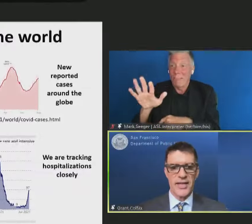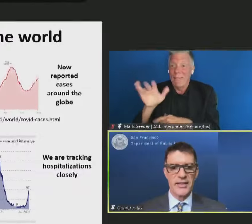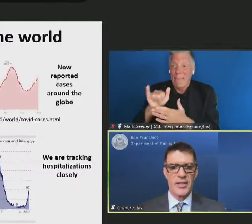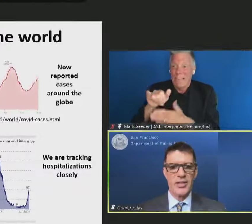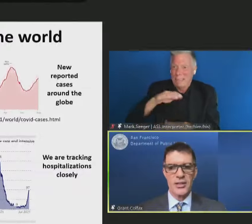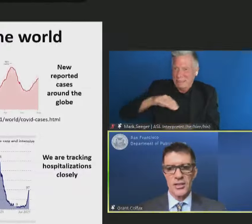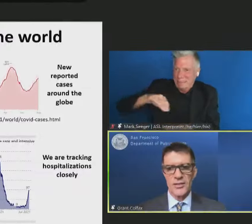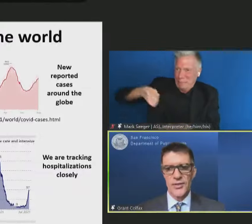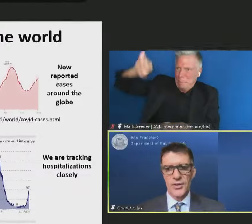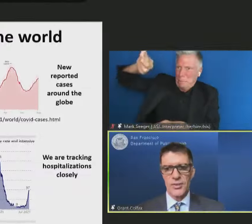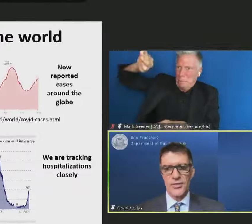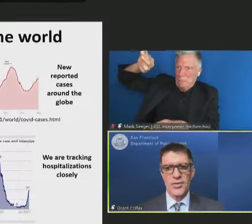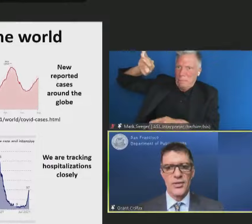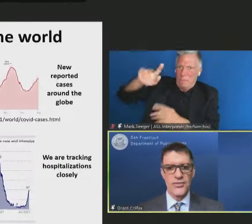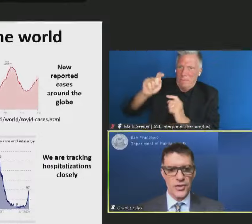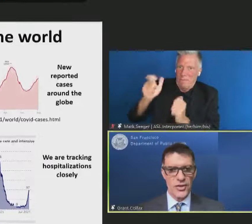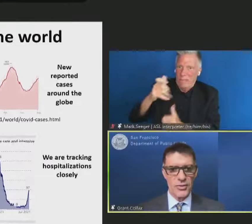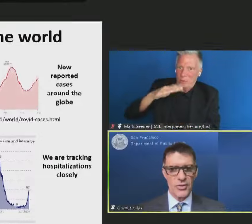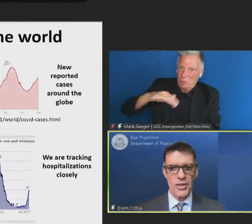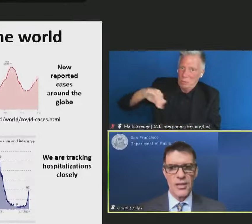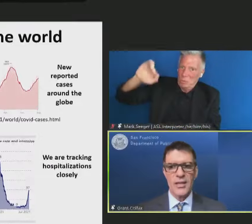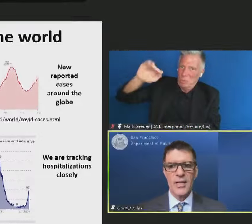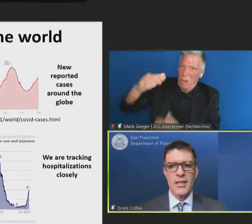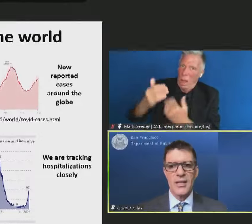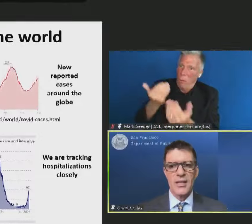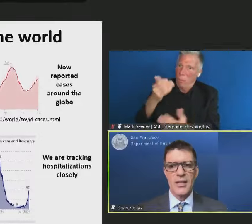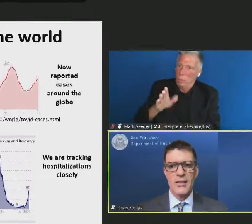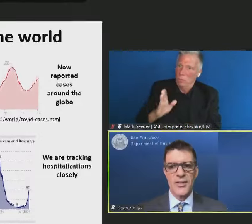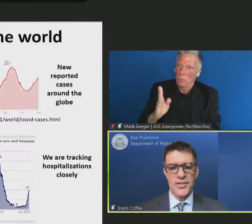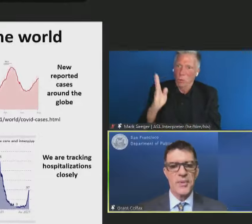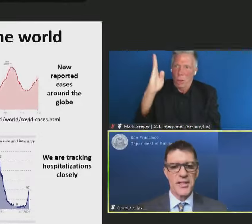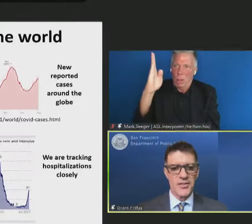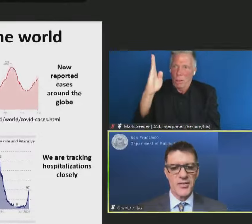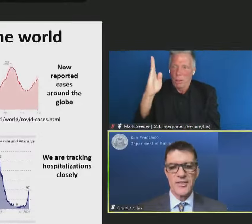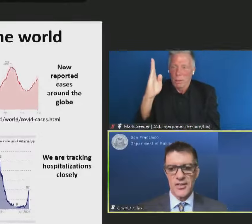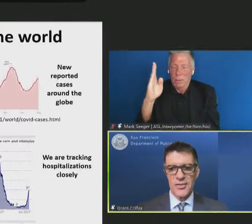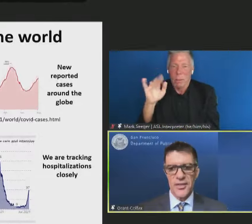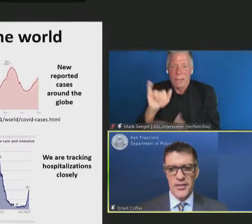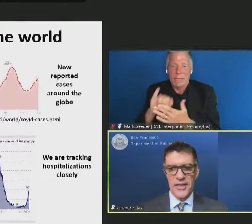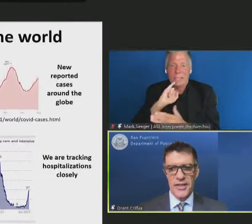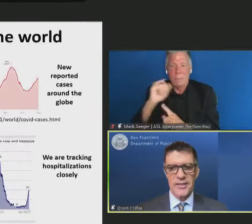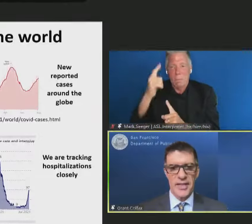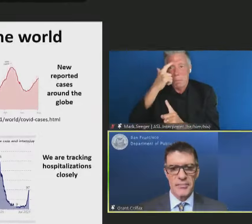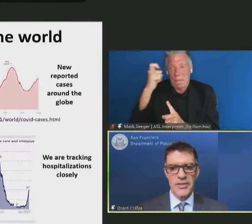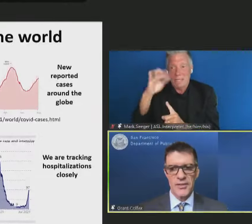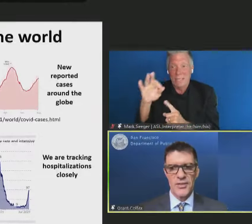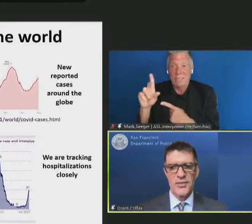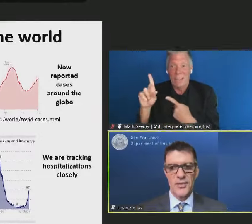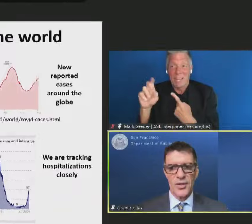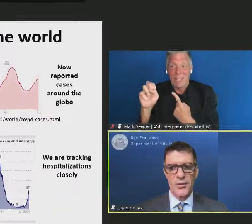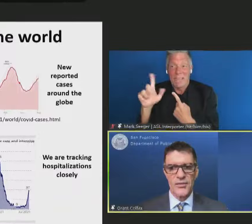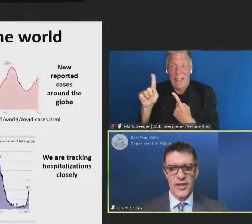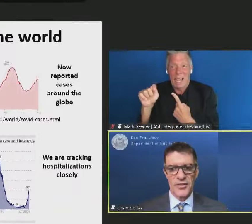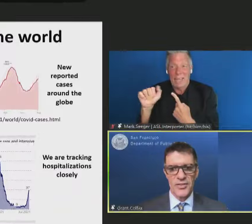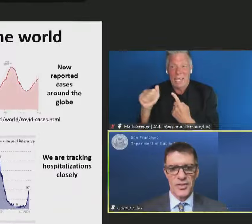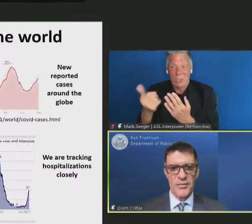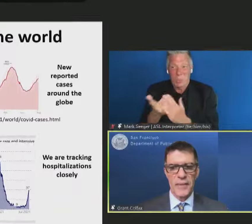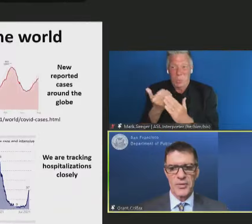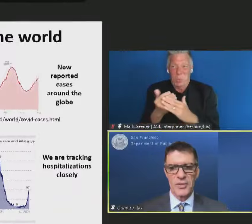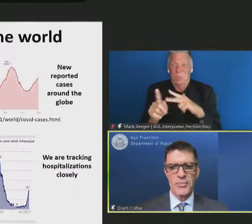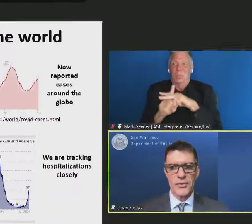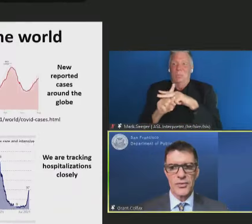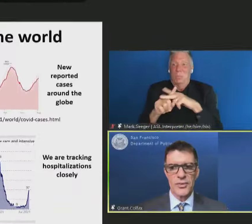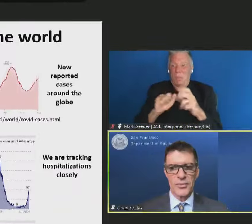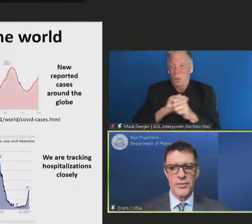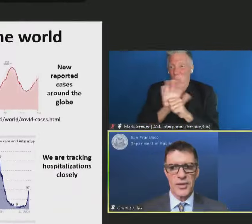how that curve is almost vertical. This is because of the Delta variant and because it is so infectious and